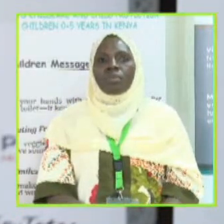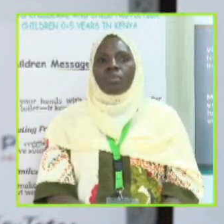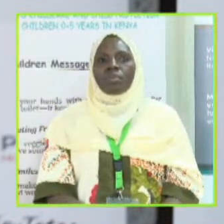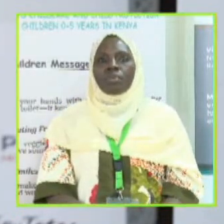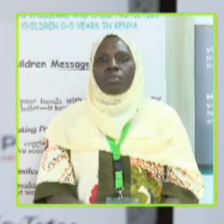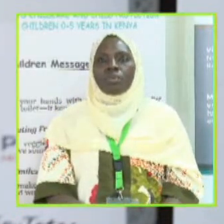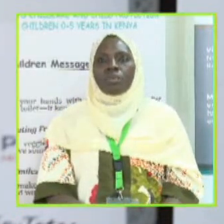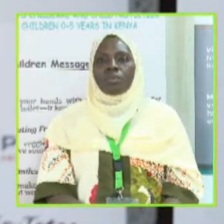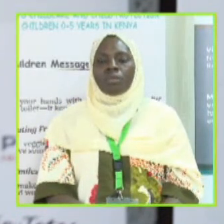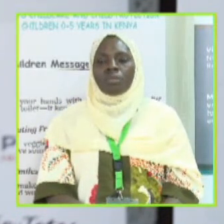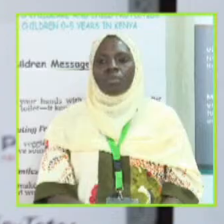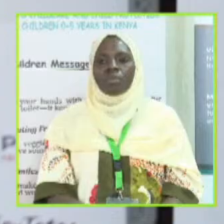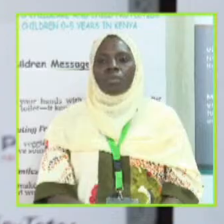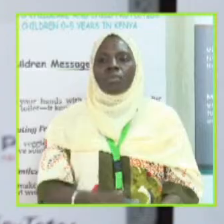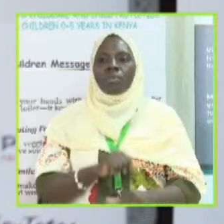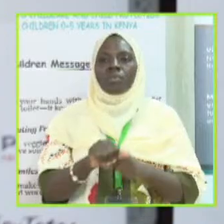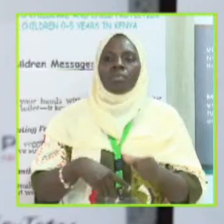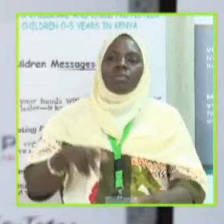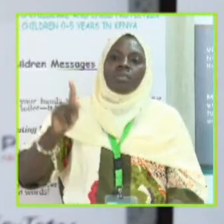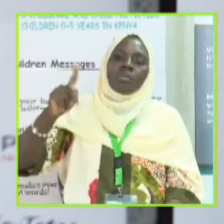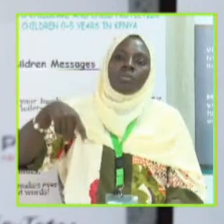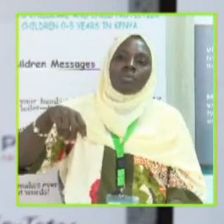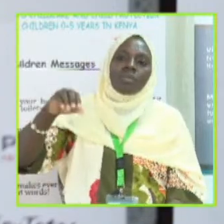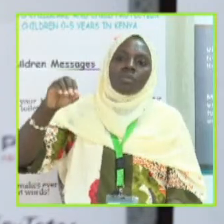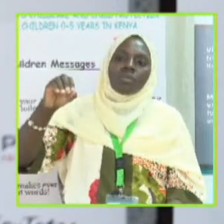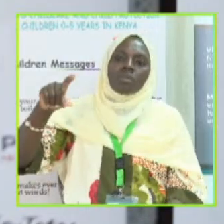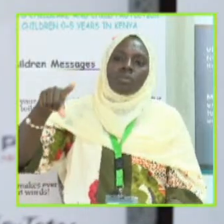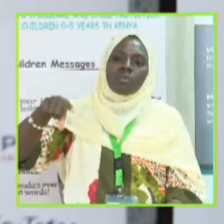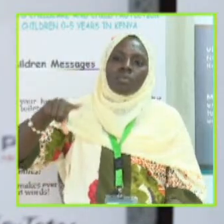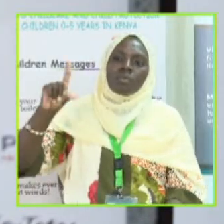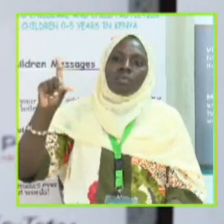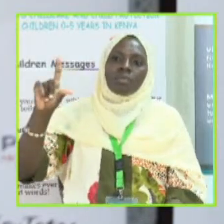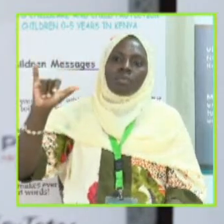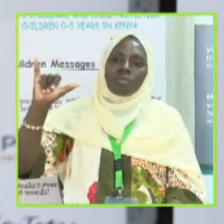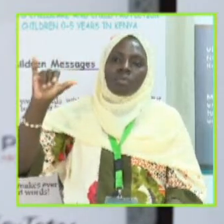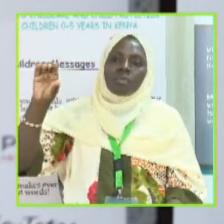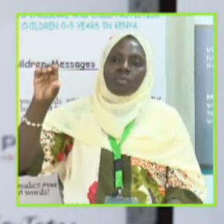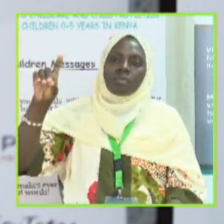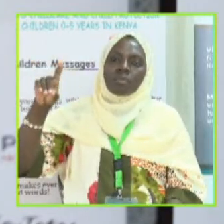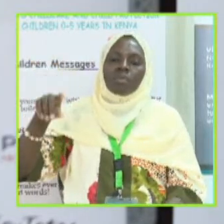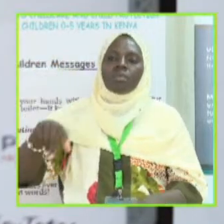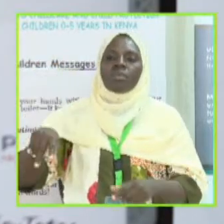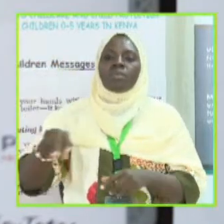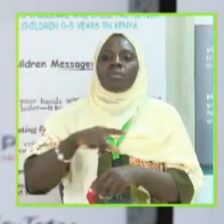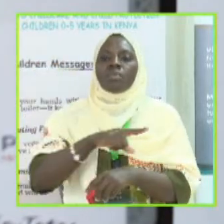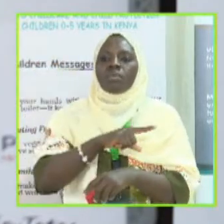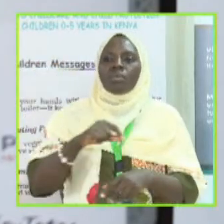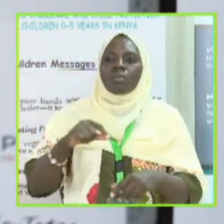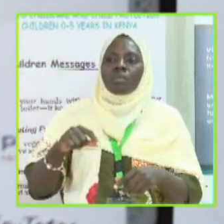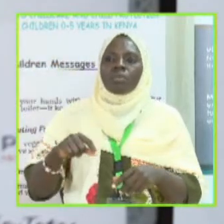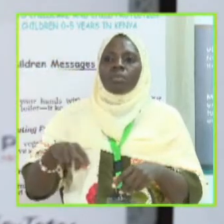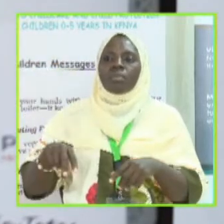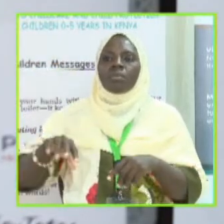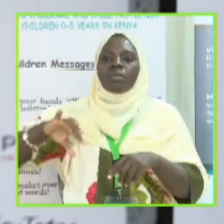protection, but in policies speaking to education, it is included. And at the county level, it is prominent, and I think